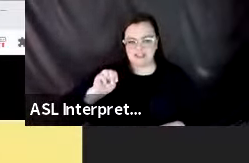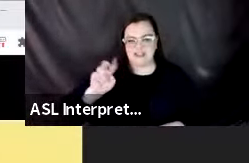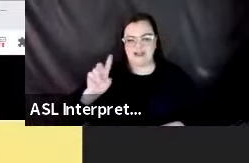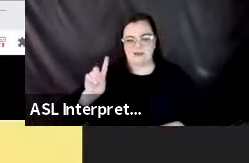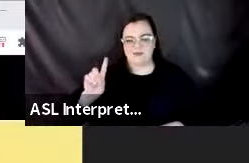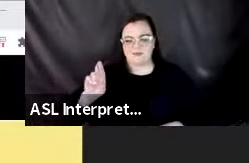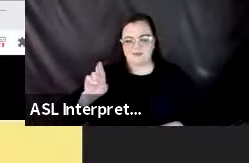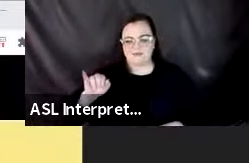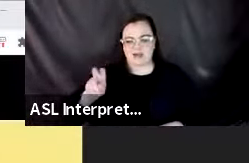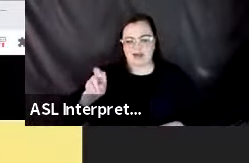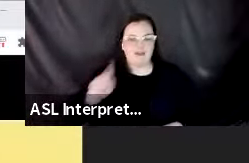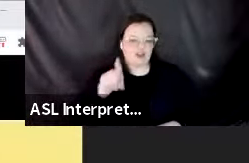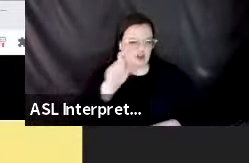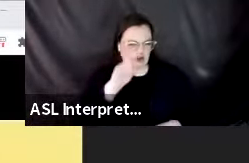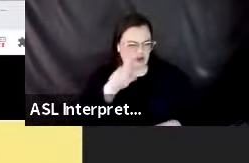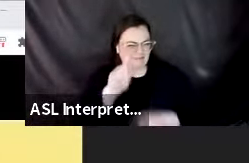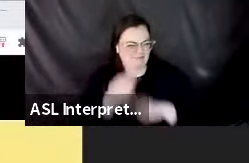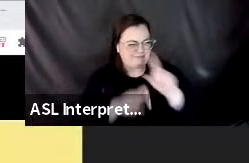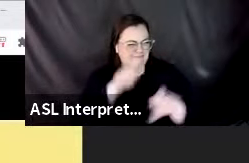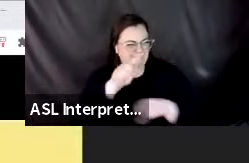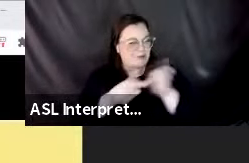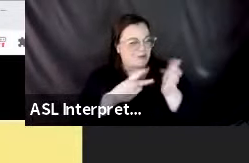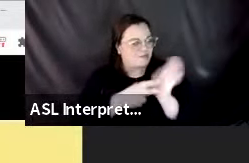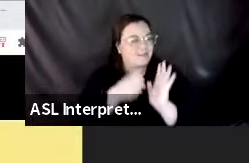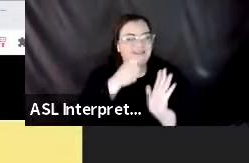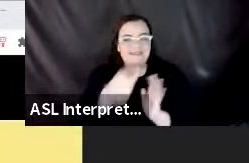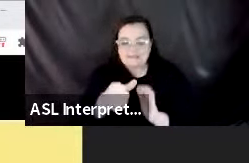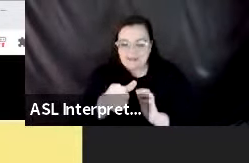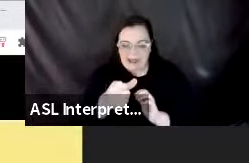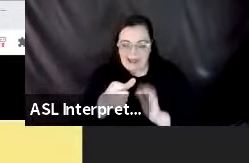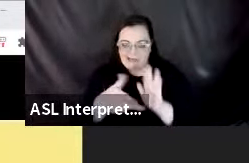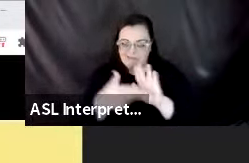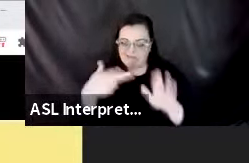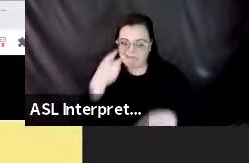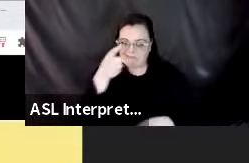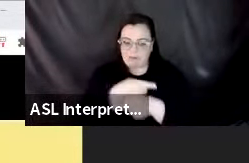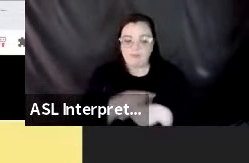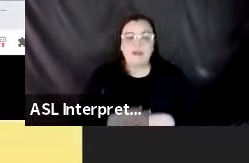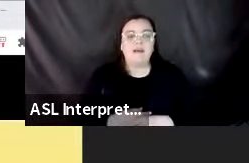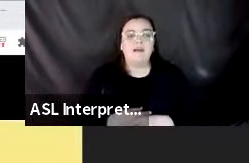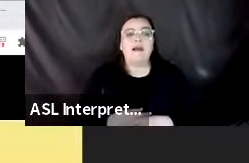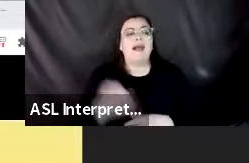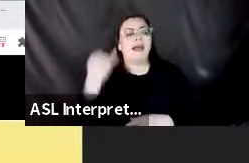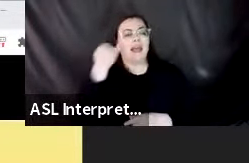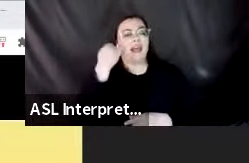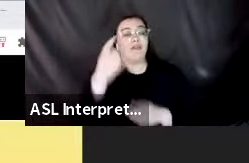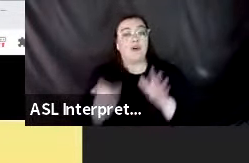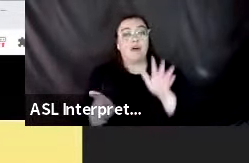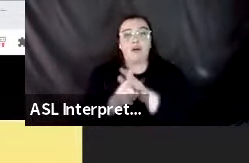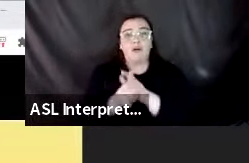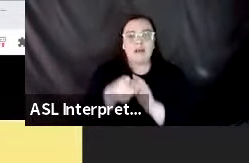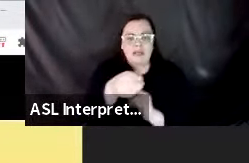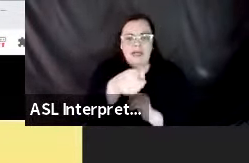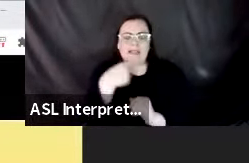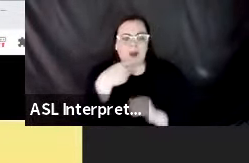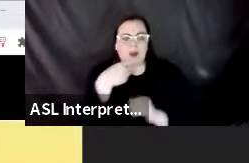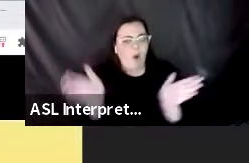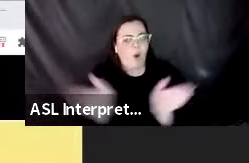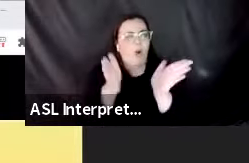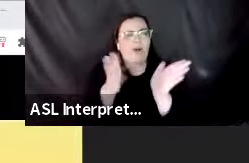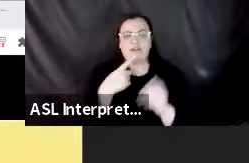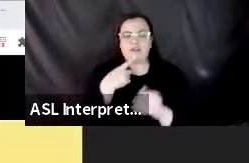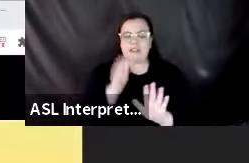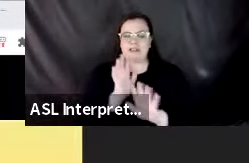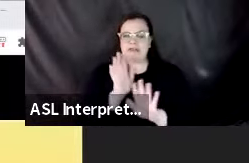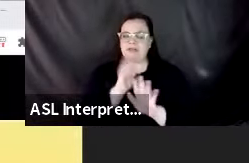on-camera performer and they're asking you to do something that they did not give you advance notice of, that really is a stunt, you should bargain at the